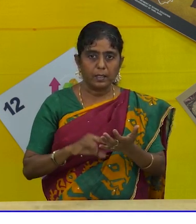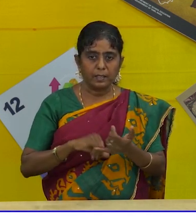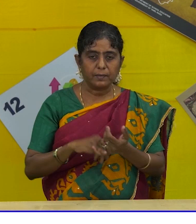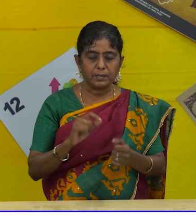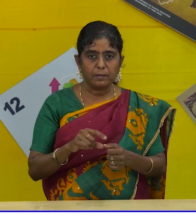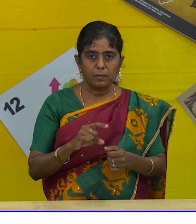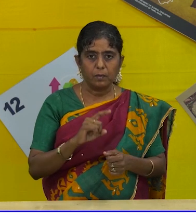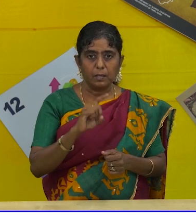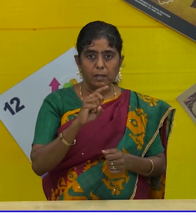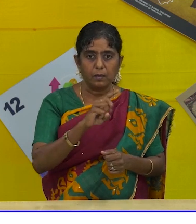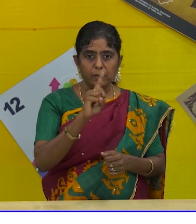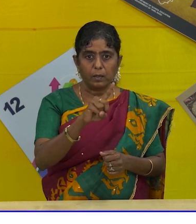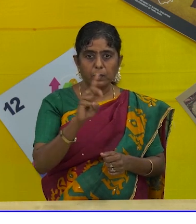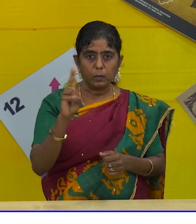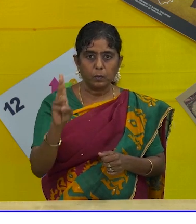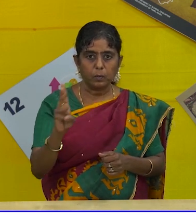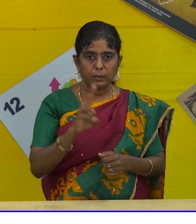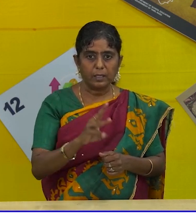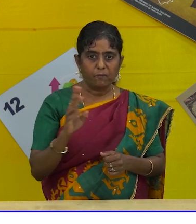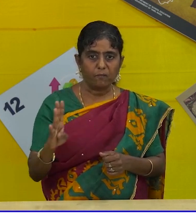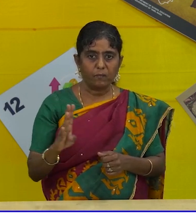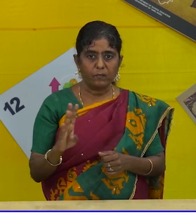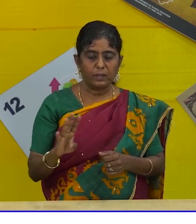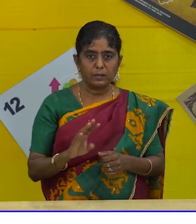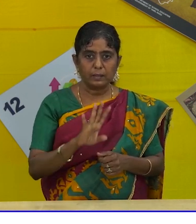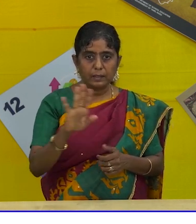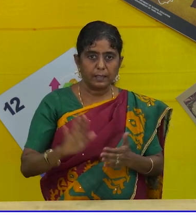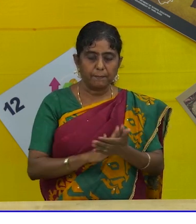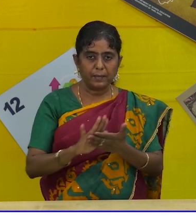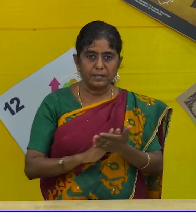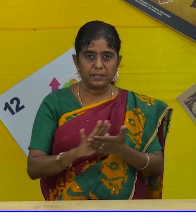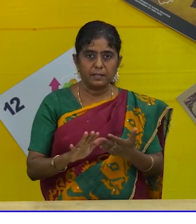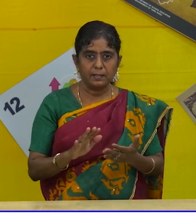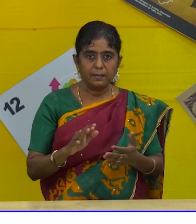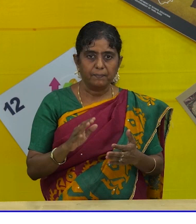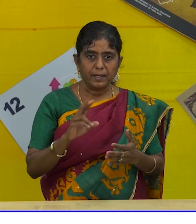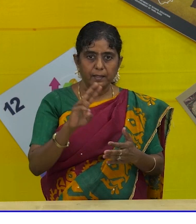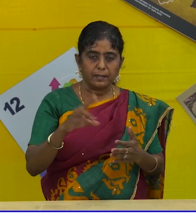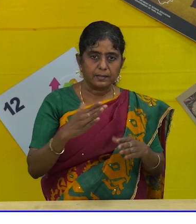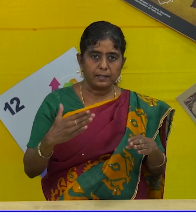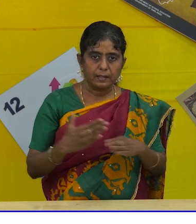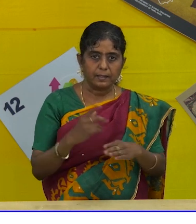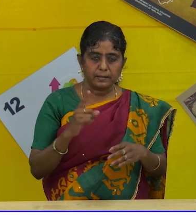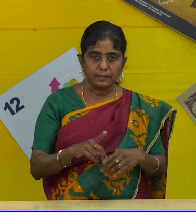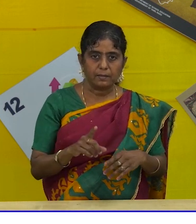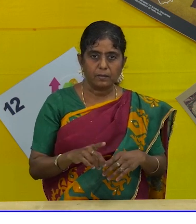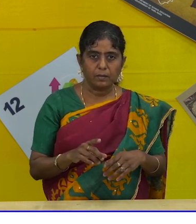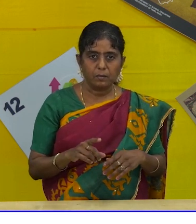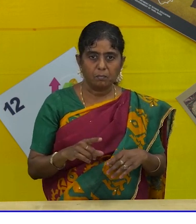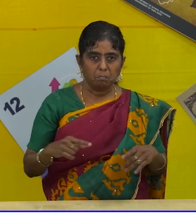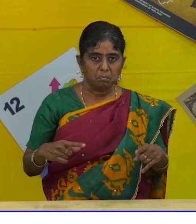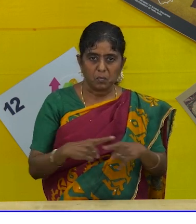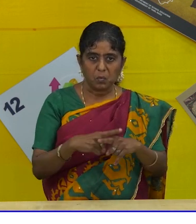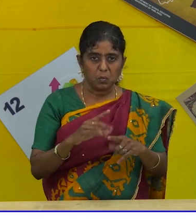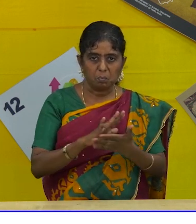told previously, the same diagram. 1, 2, 3, 3 planes won't intersect each, all the three. So,